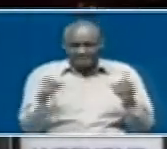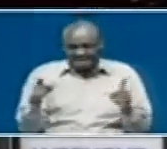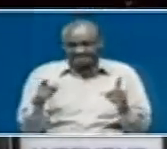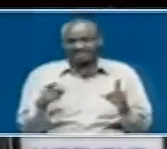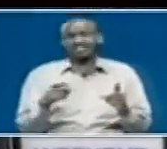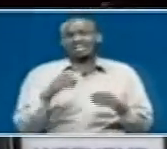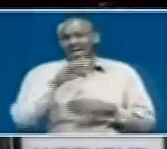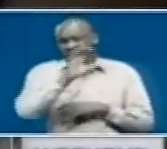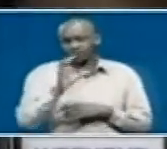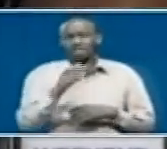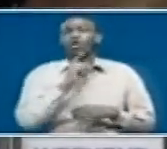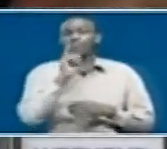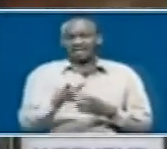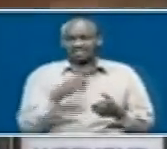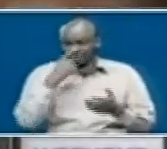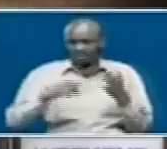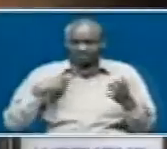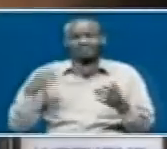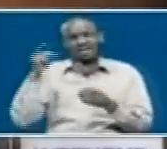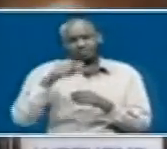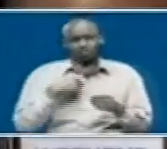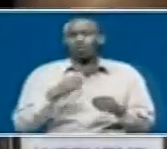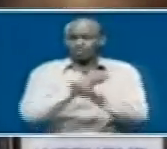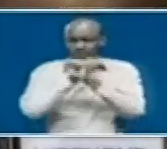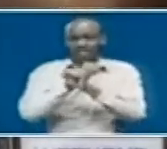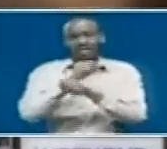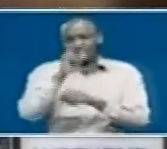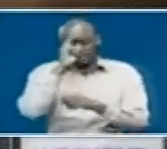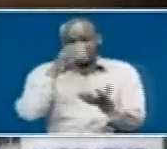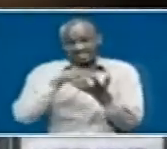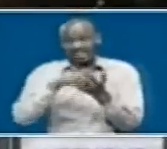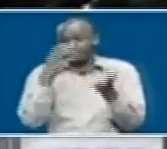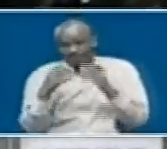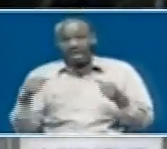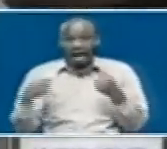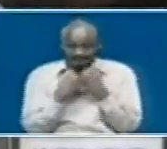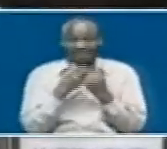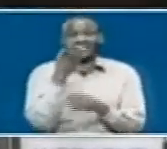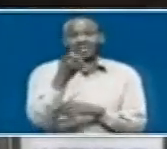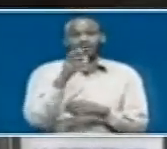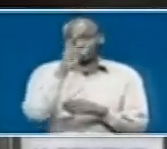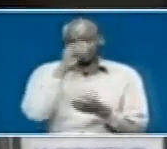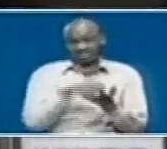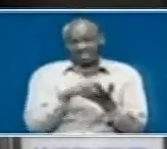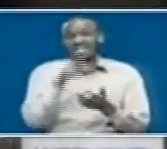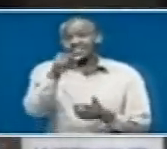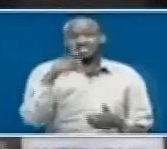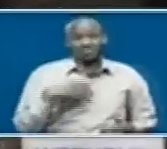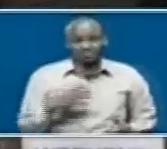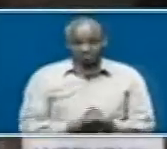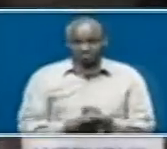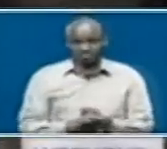commander says they responded to protect the police station after a scare that it might have been attacked.